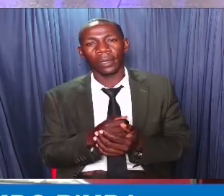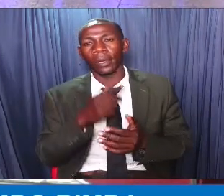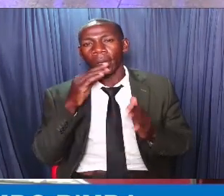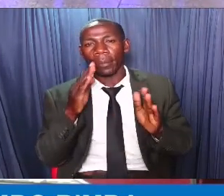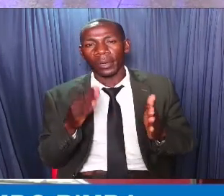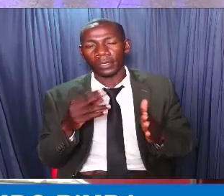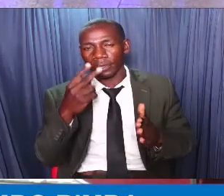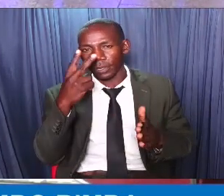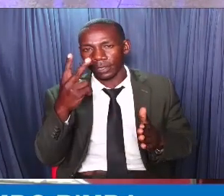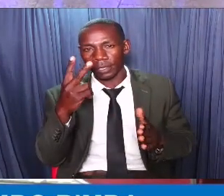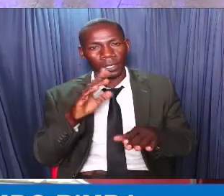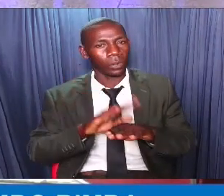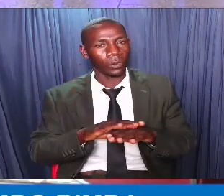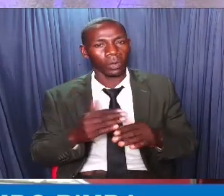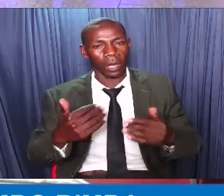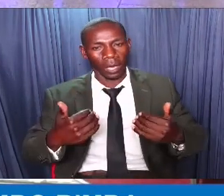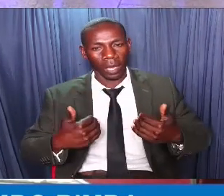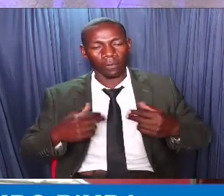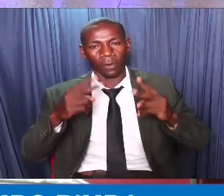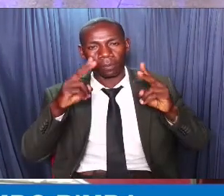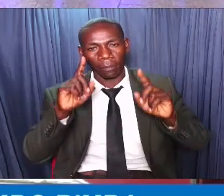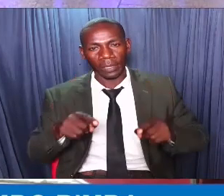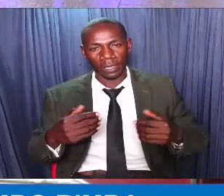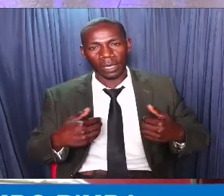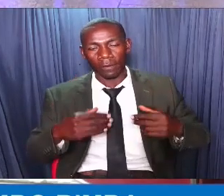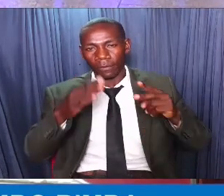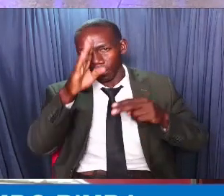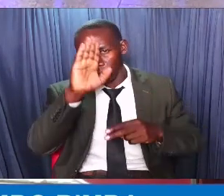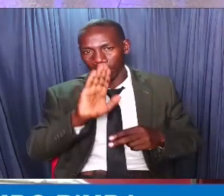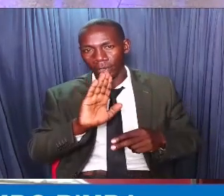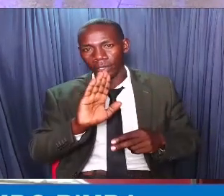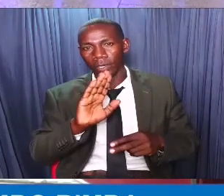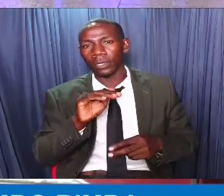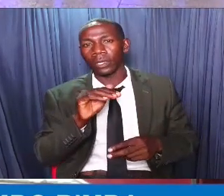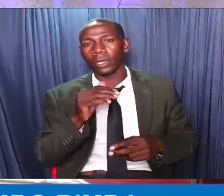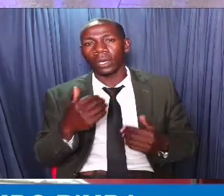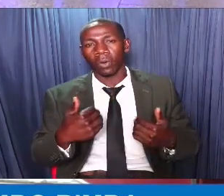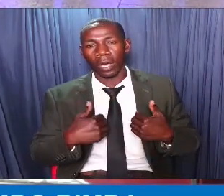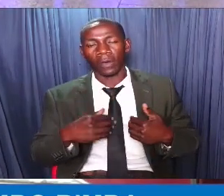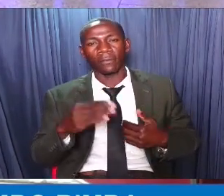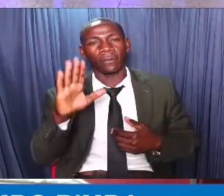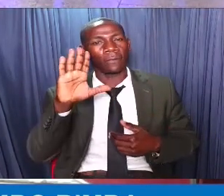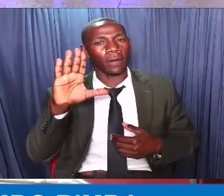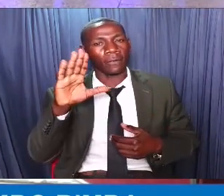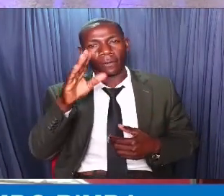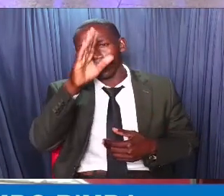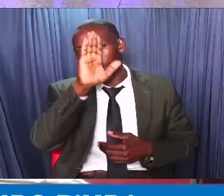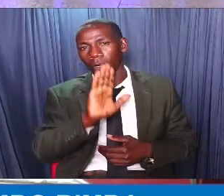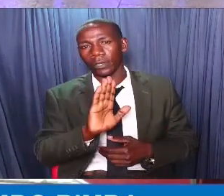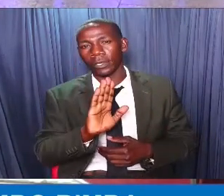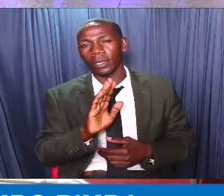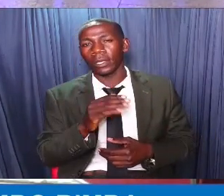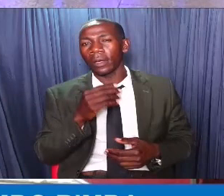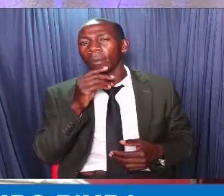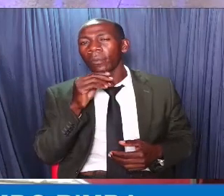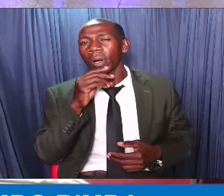uone mema ni uwe na Mungu. For one to have good things you must have God. Na Mungu mmoja. And not only one. Na miungu mitano. You should have 5. Kijana